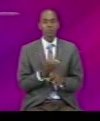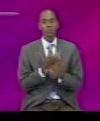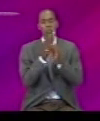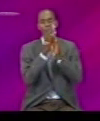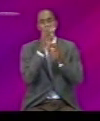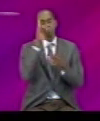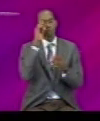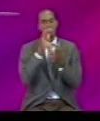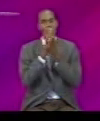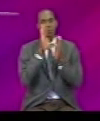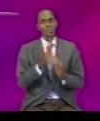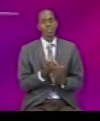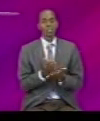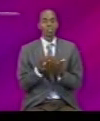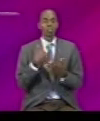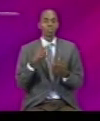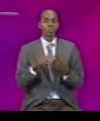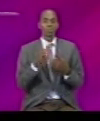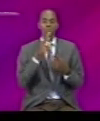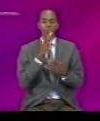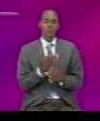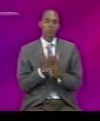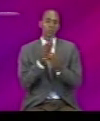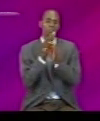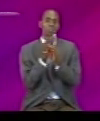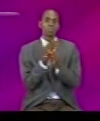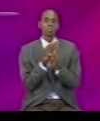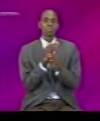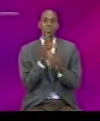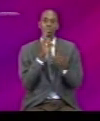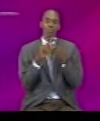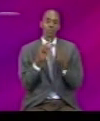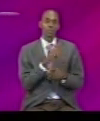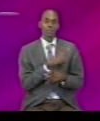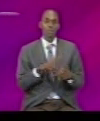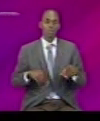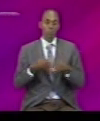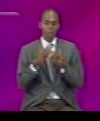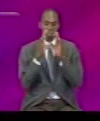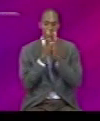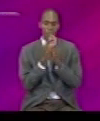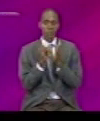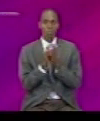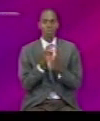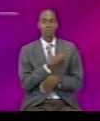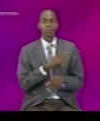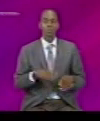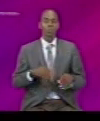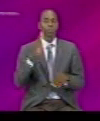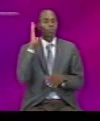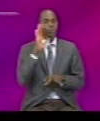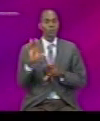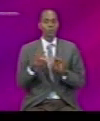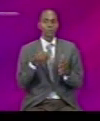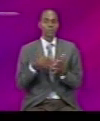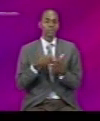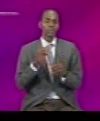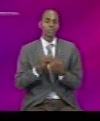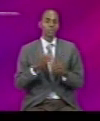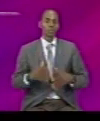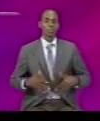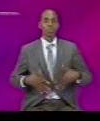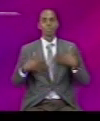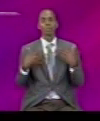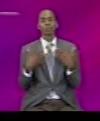heavenly vision. Open your mouth and talk to the Lord in prayer that the Lord will do this in your life. God is